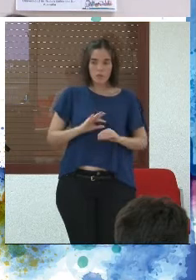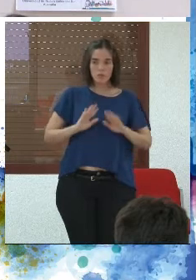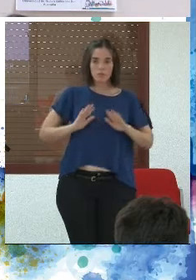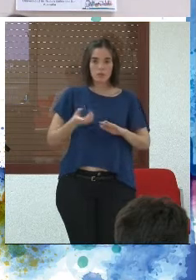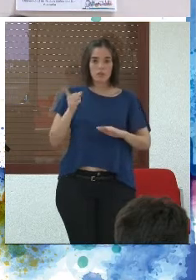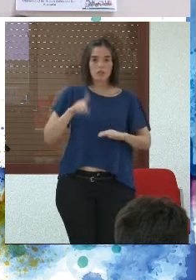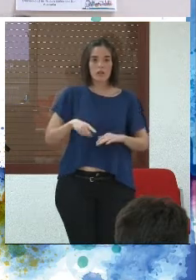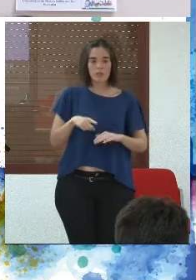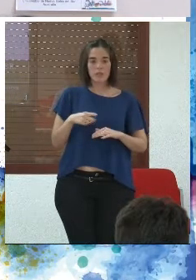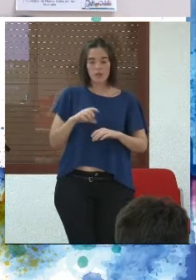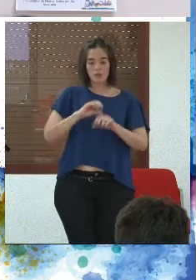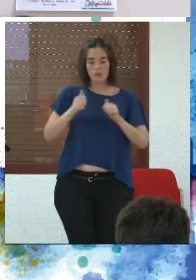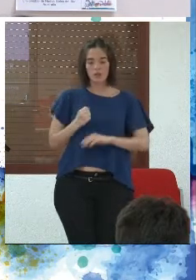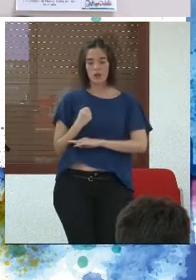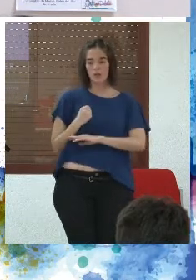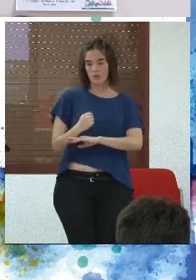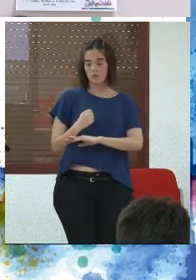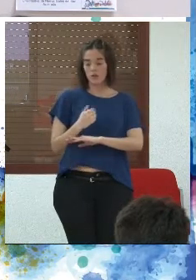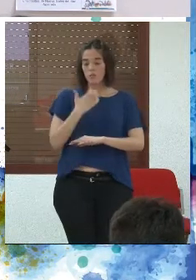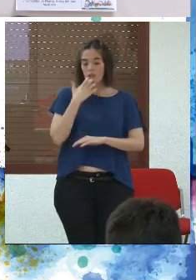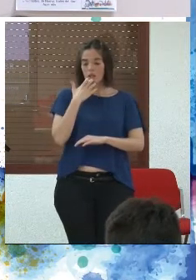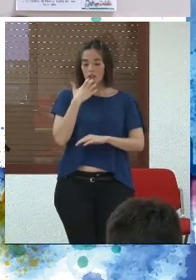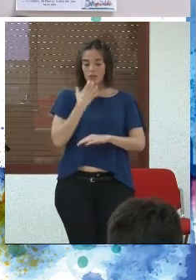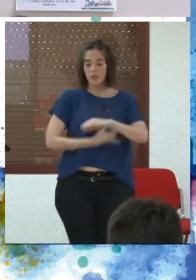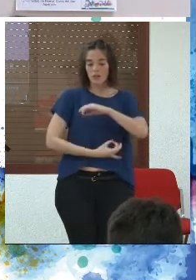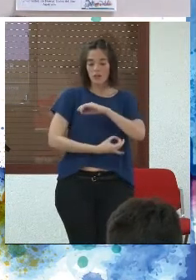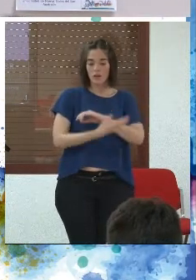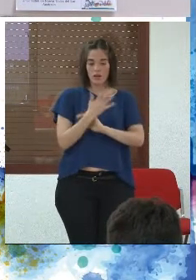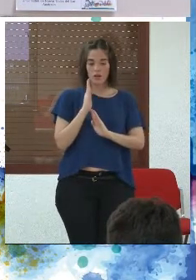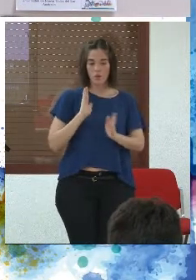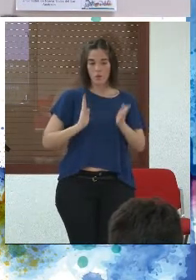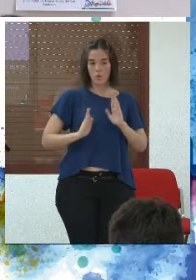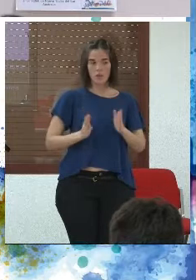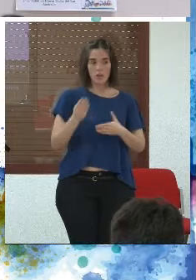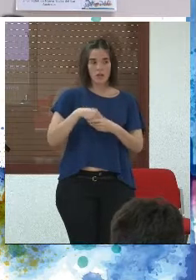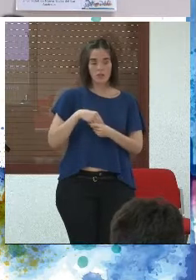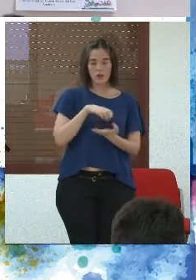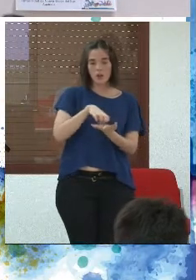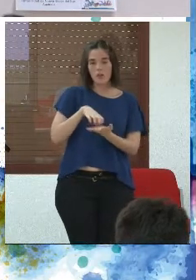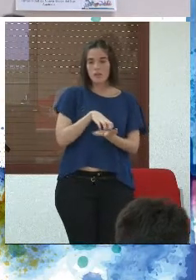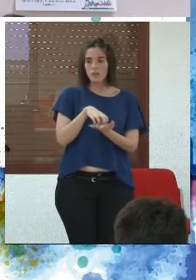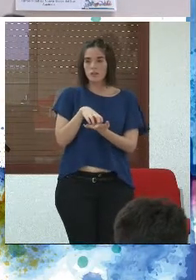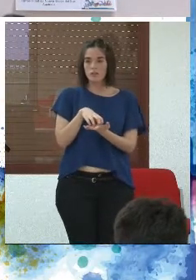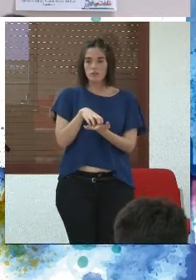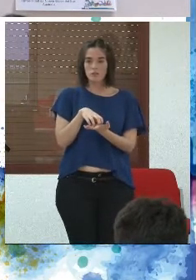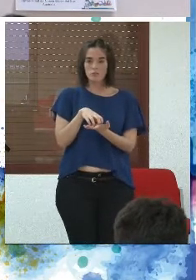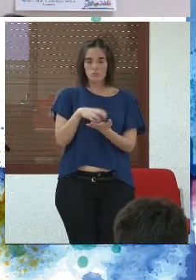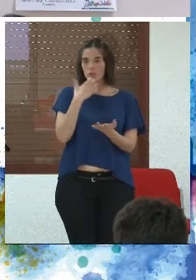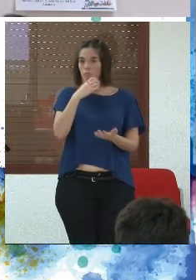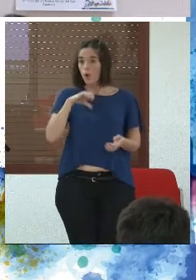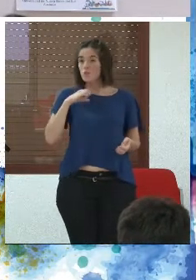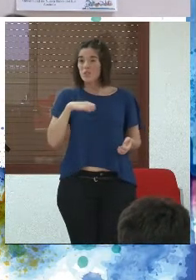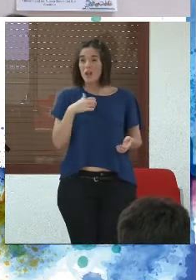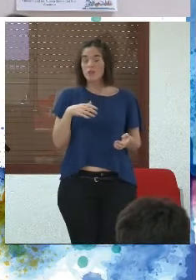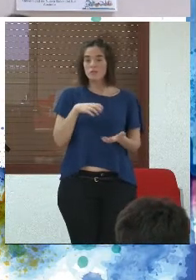rehabilitation and to have these type of devices to support the patients not only during rehabilitation but